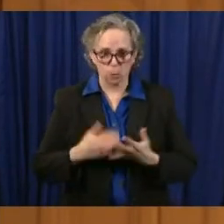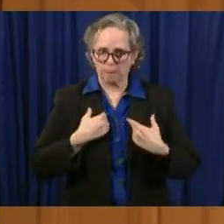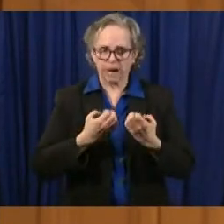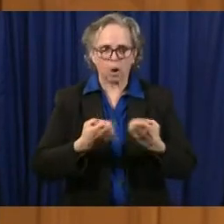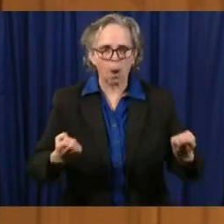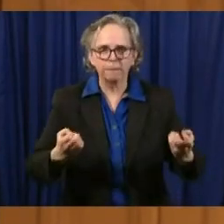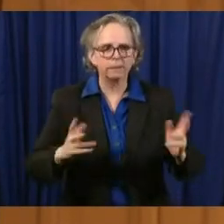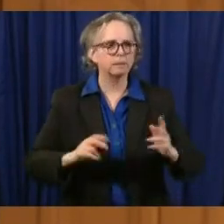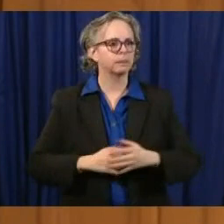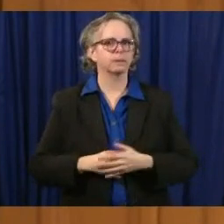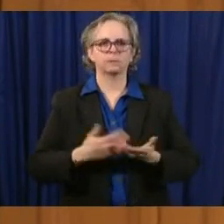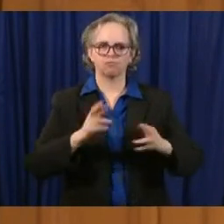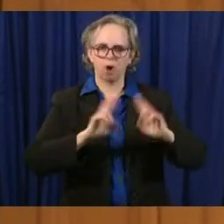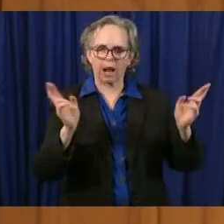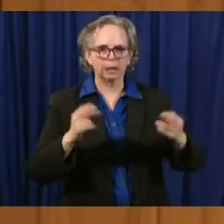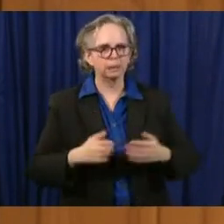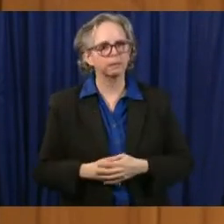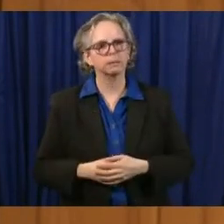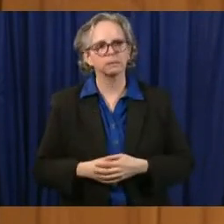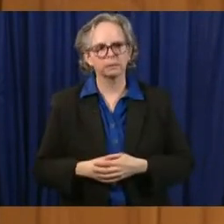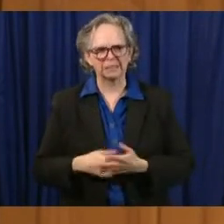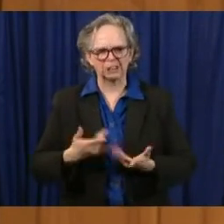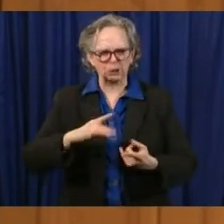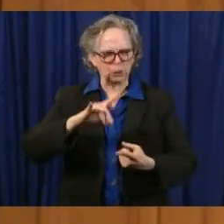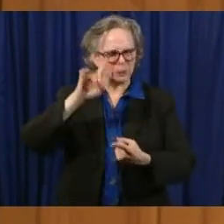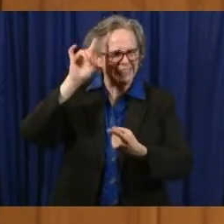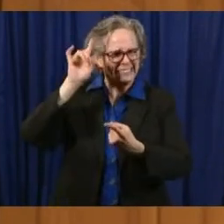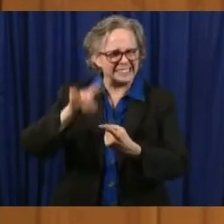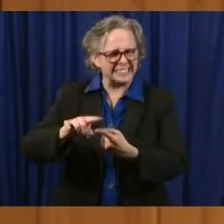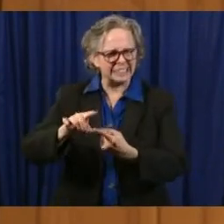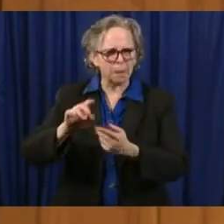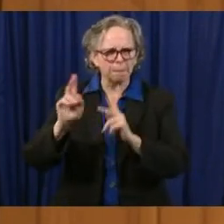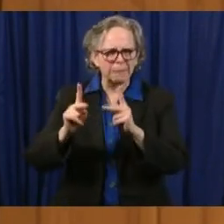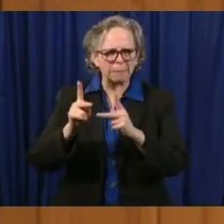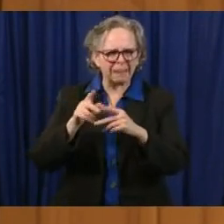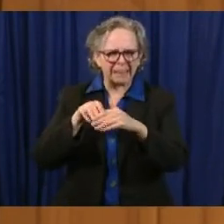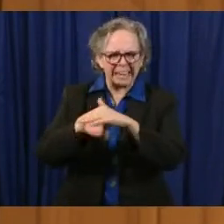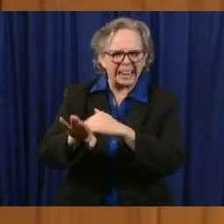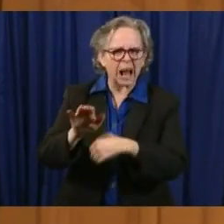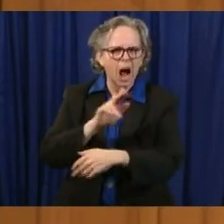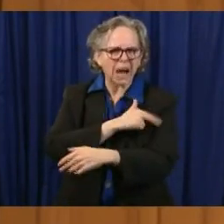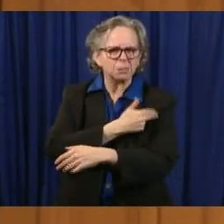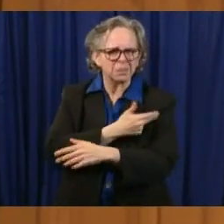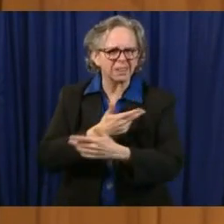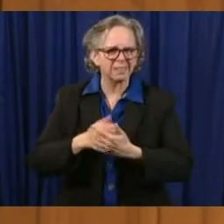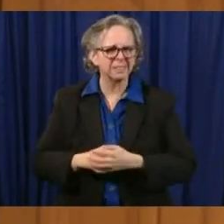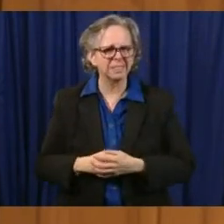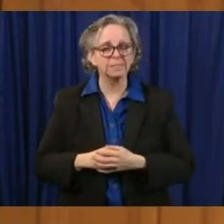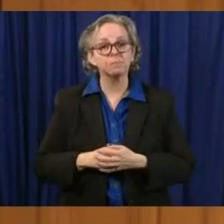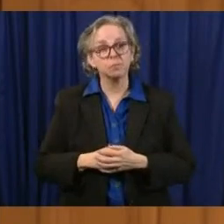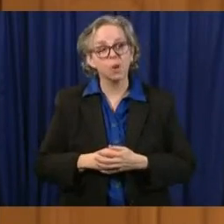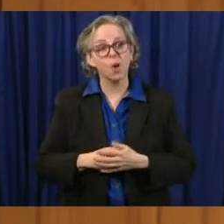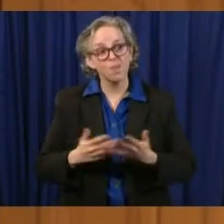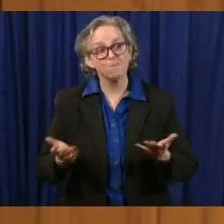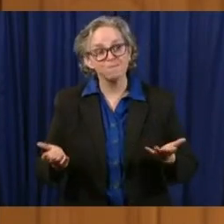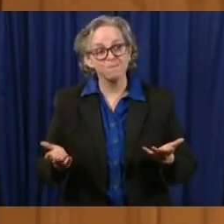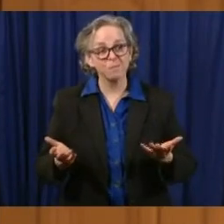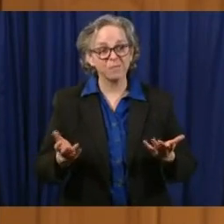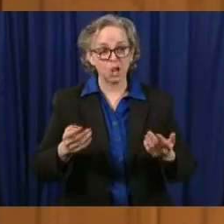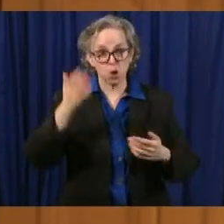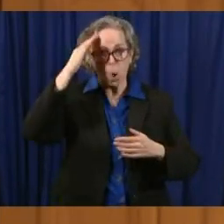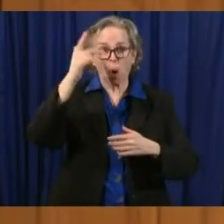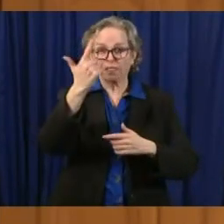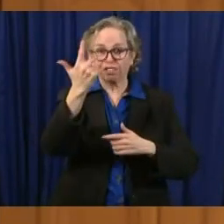to safely decrease their census. So in each of the three zones of Ohio, the biggest